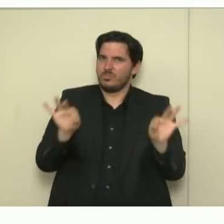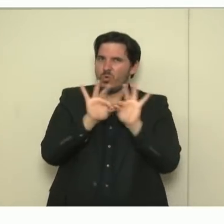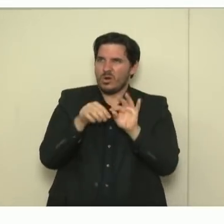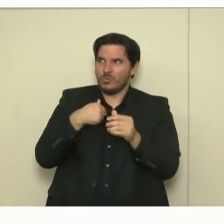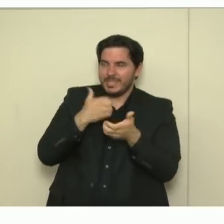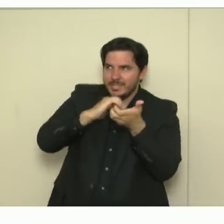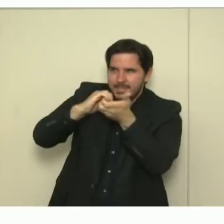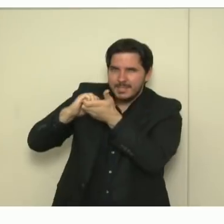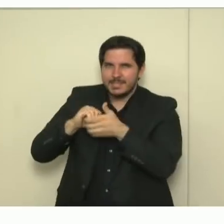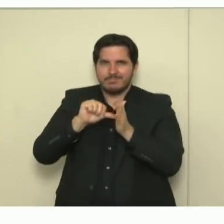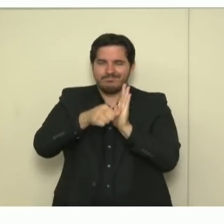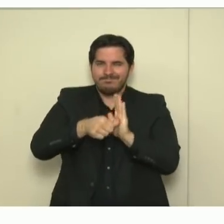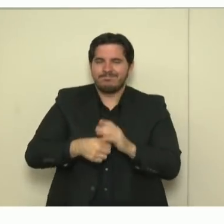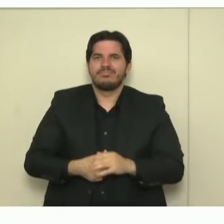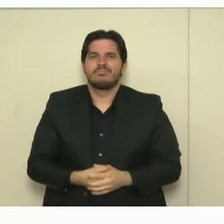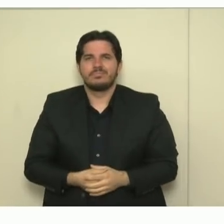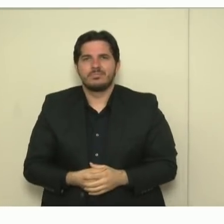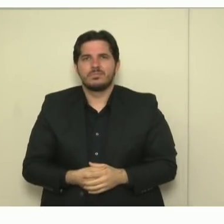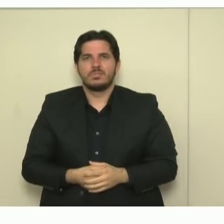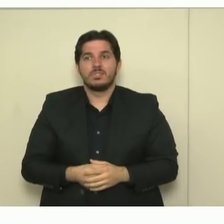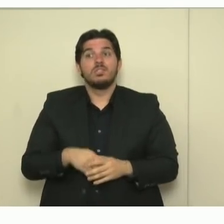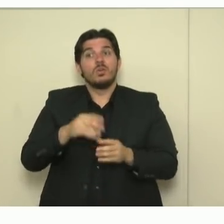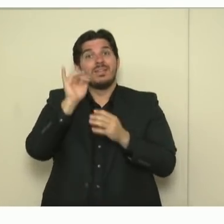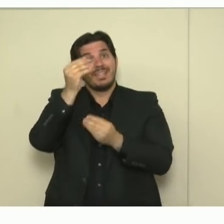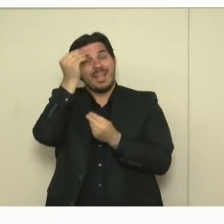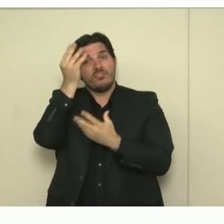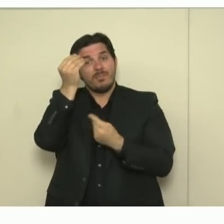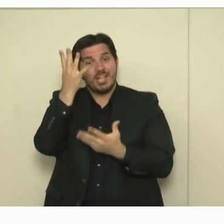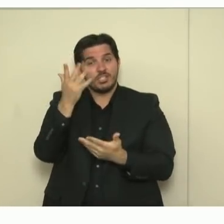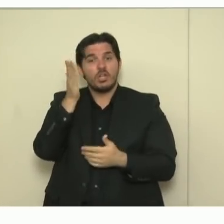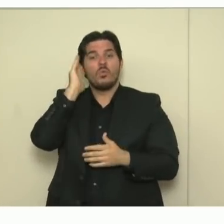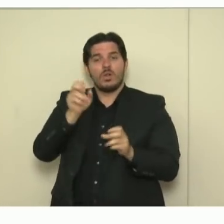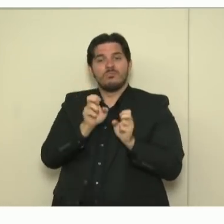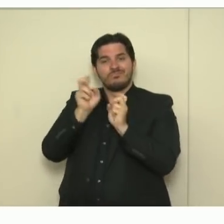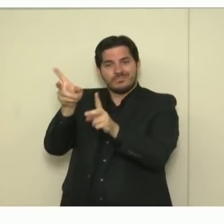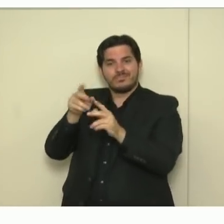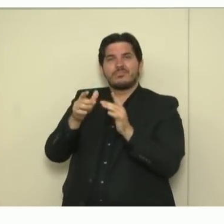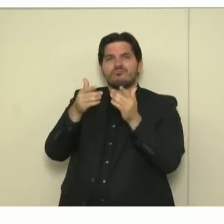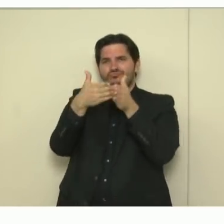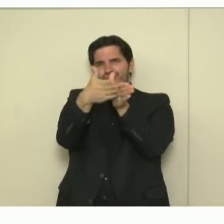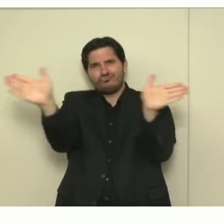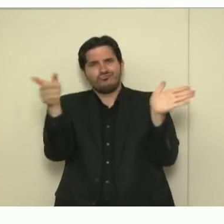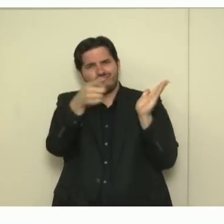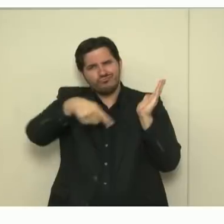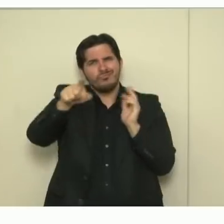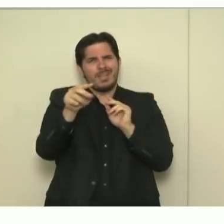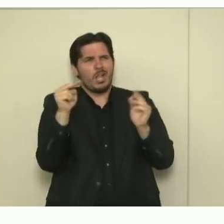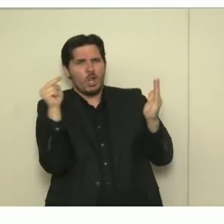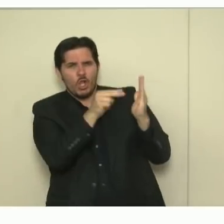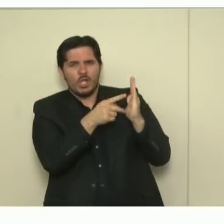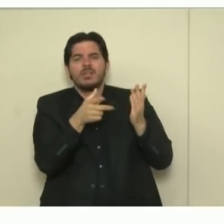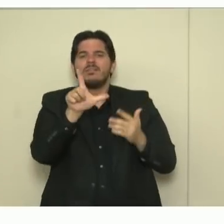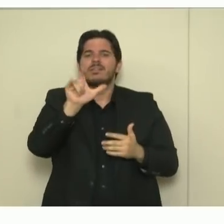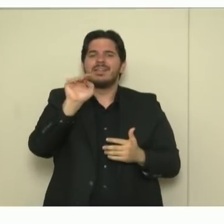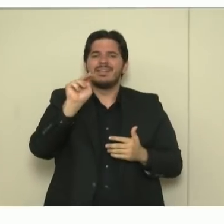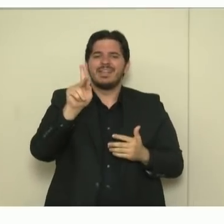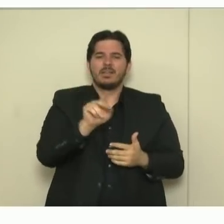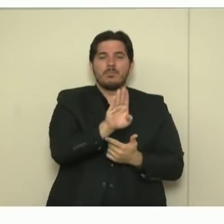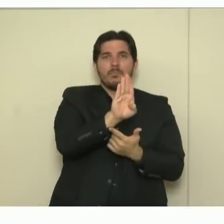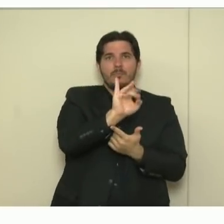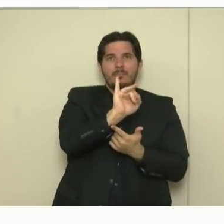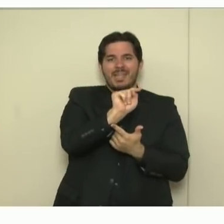on our website, and that will be available to the public. And you can see the link that we have here at the bit.ly at Safe Schools